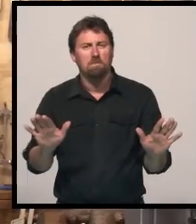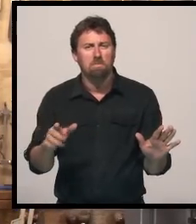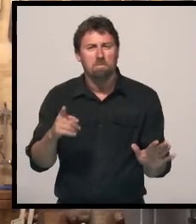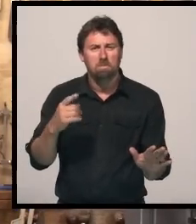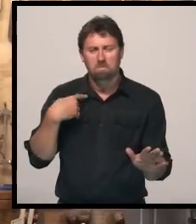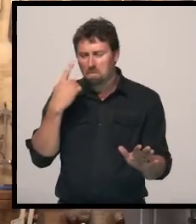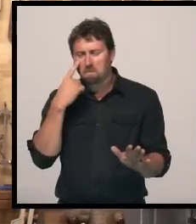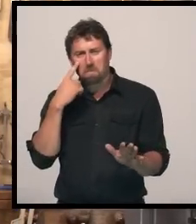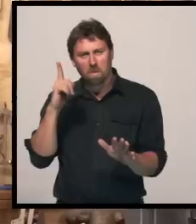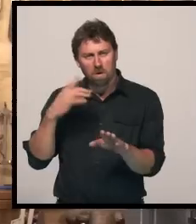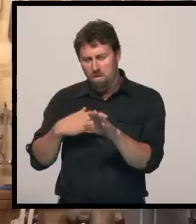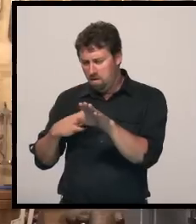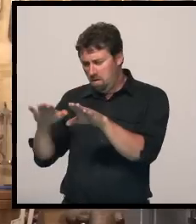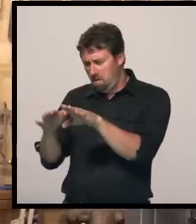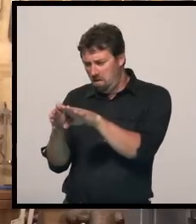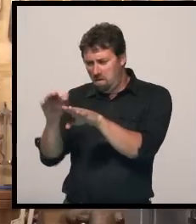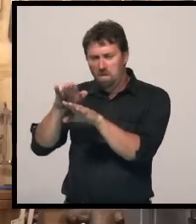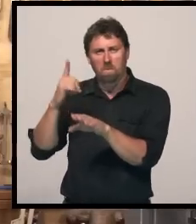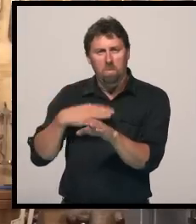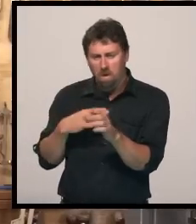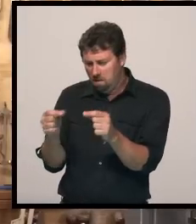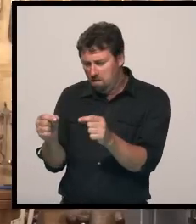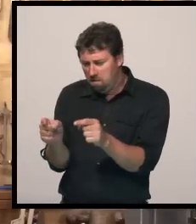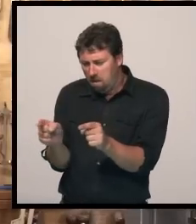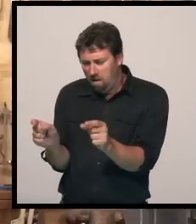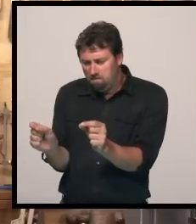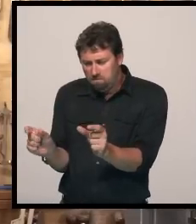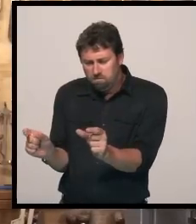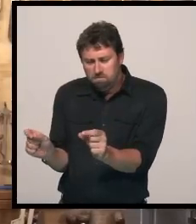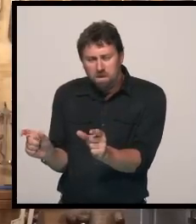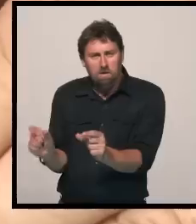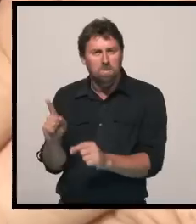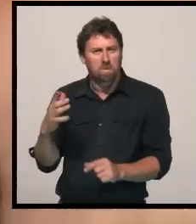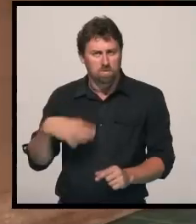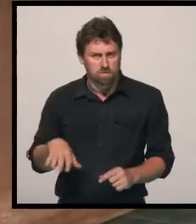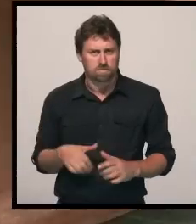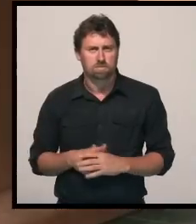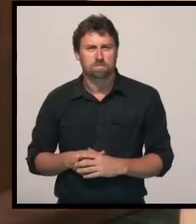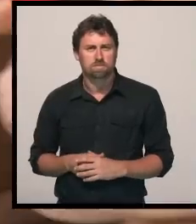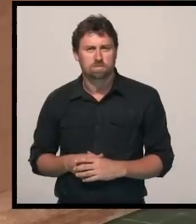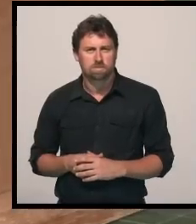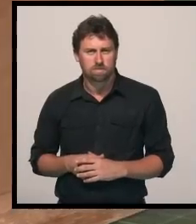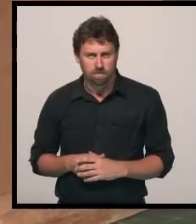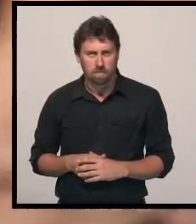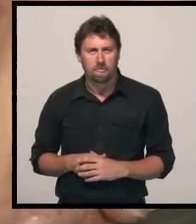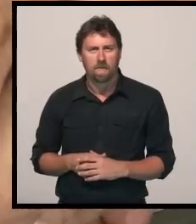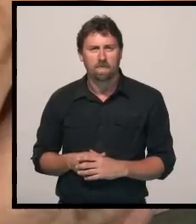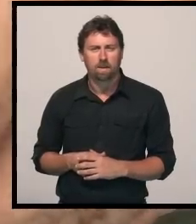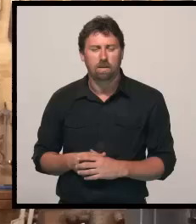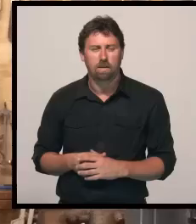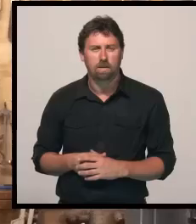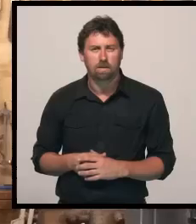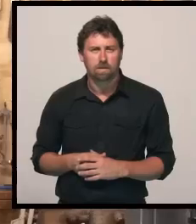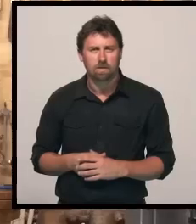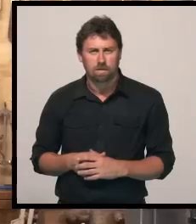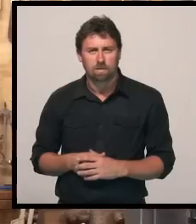much further you want the step to come out on the plinth, and then cut timber